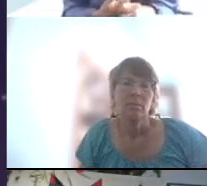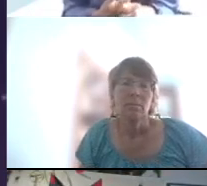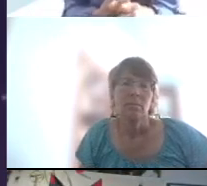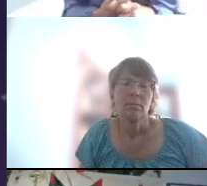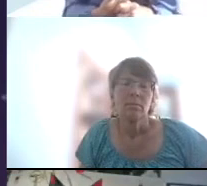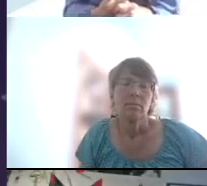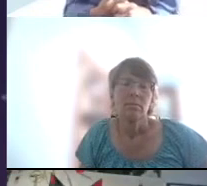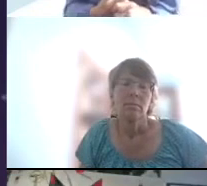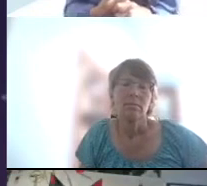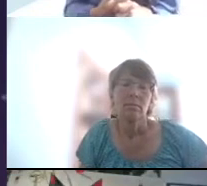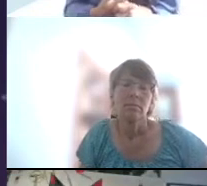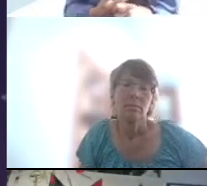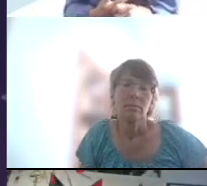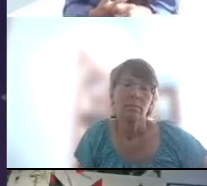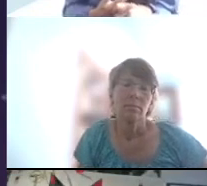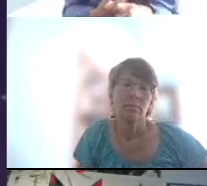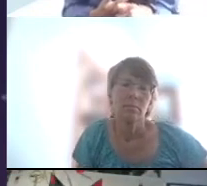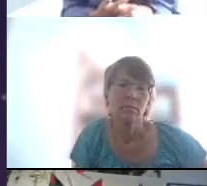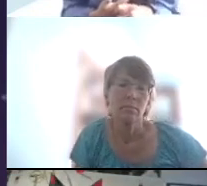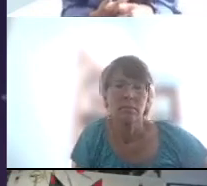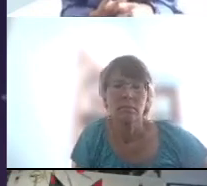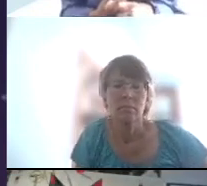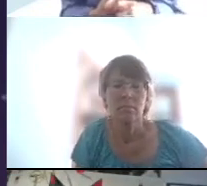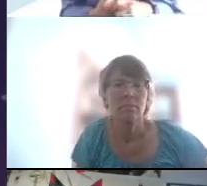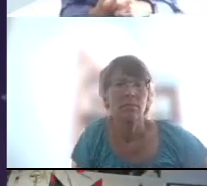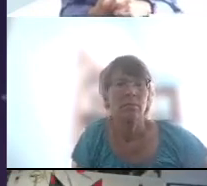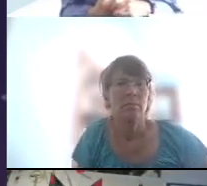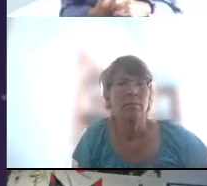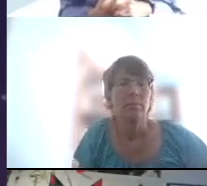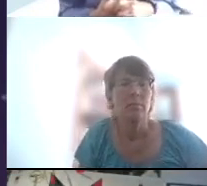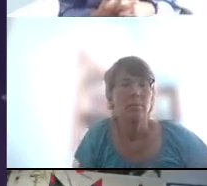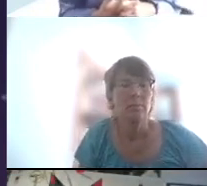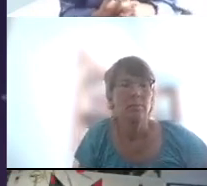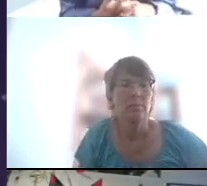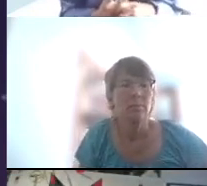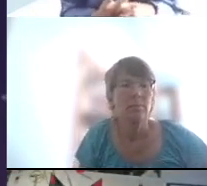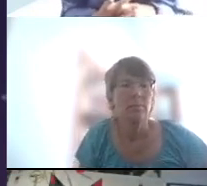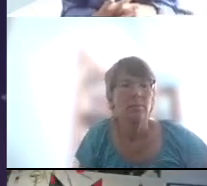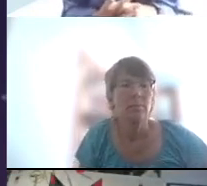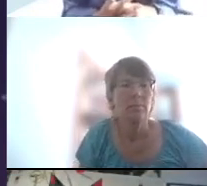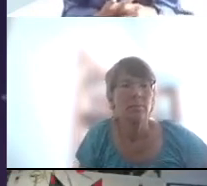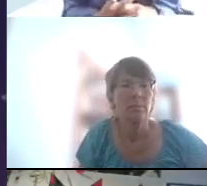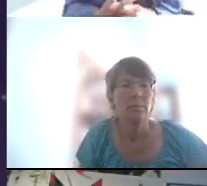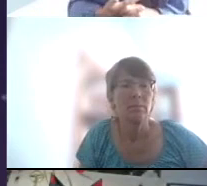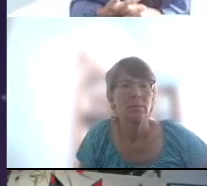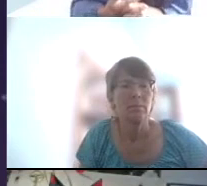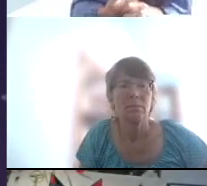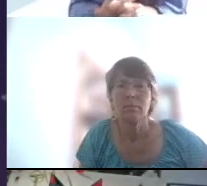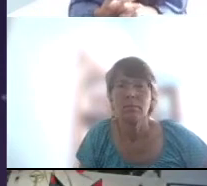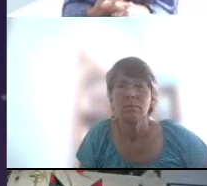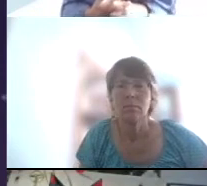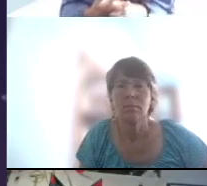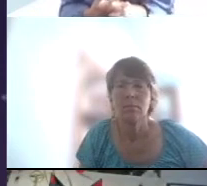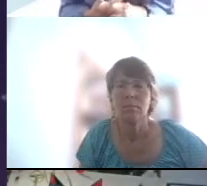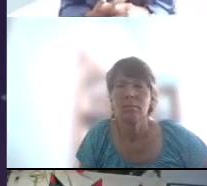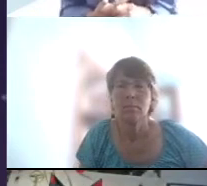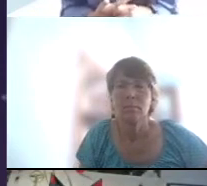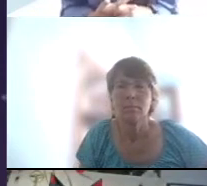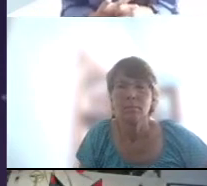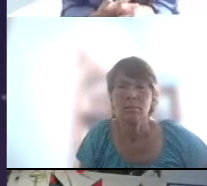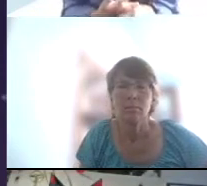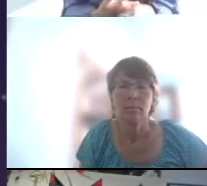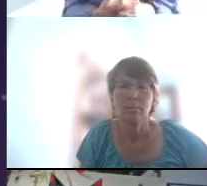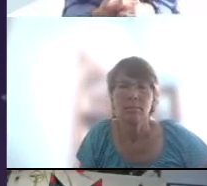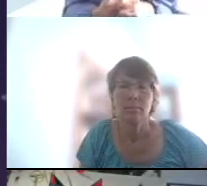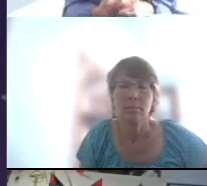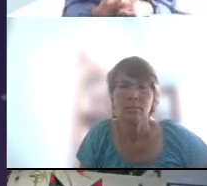excellent example of this. Partnership with Indigenous leadership and organizations has resulted in a high level of vaccine confidence and a high